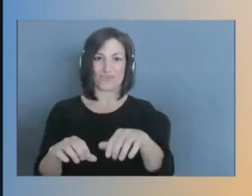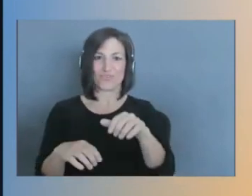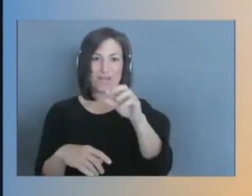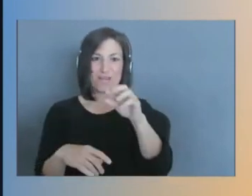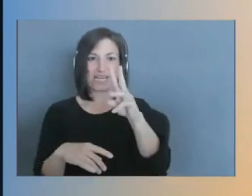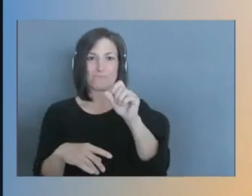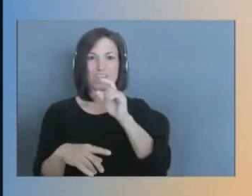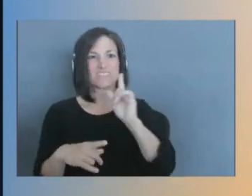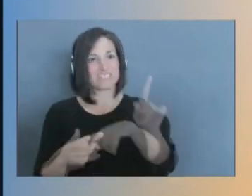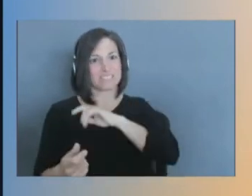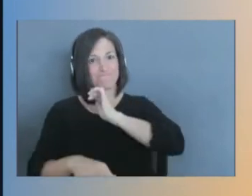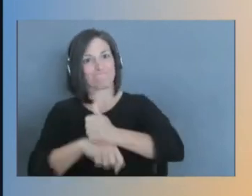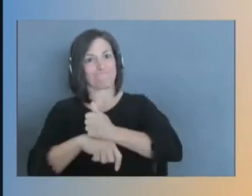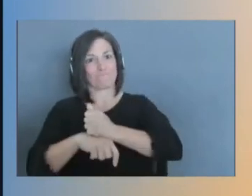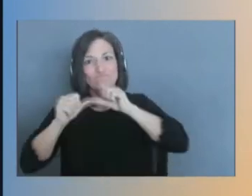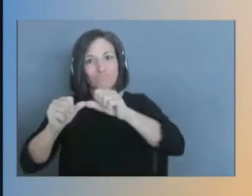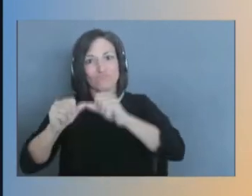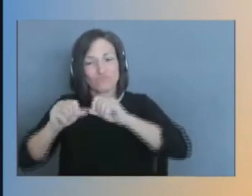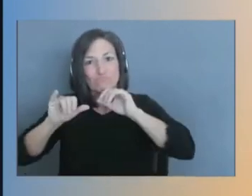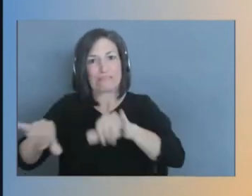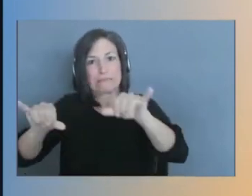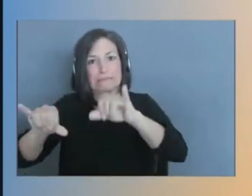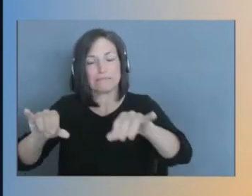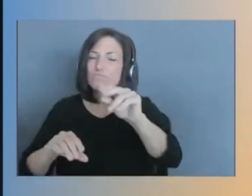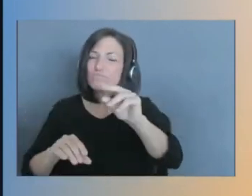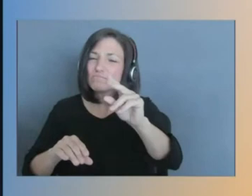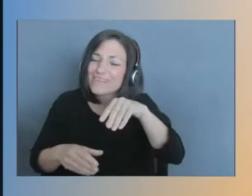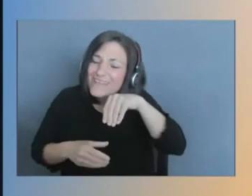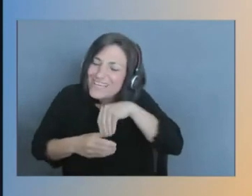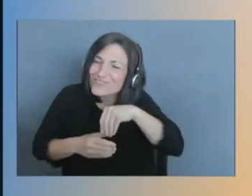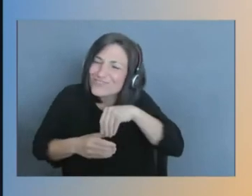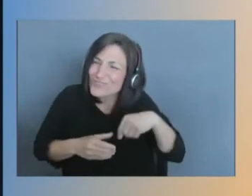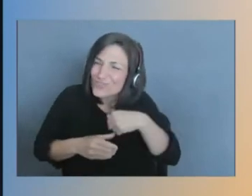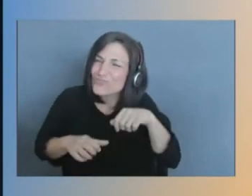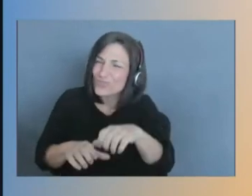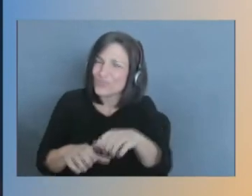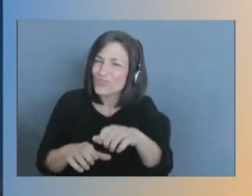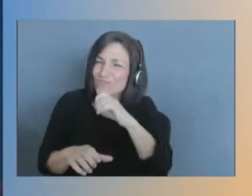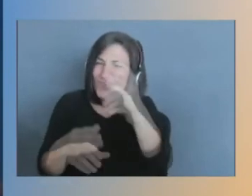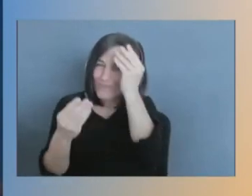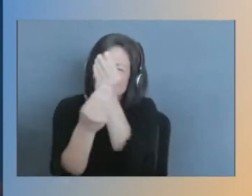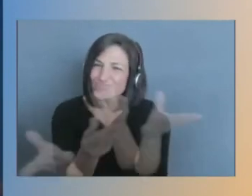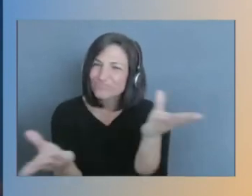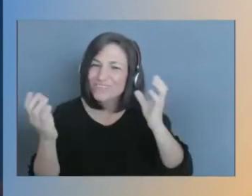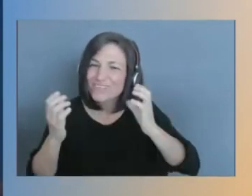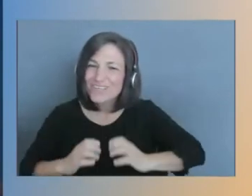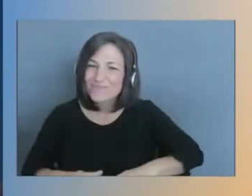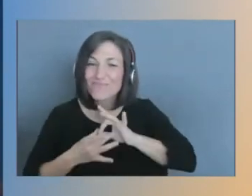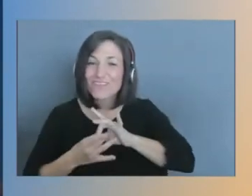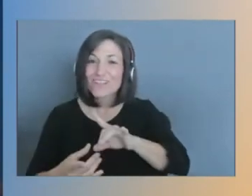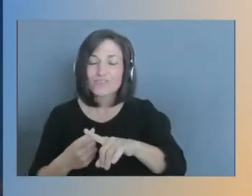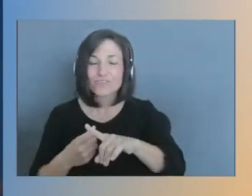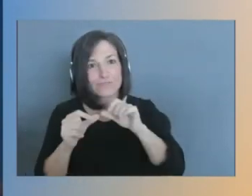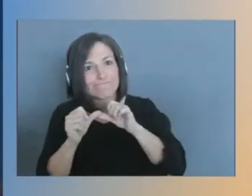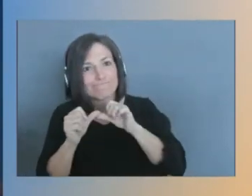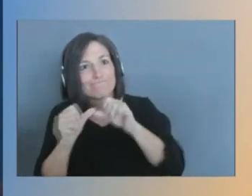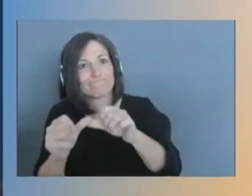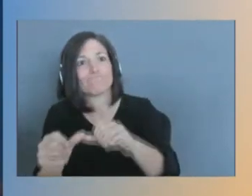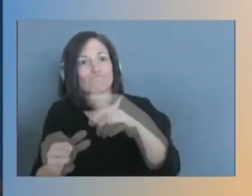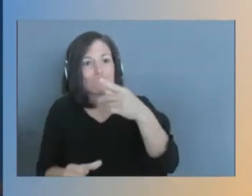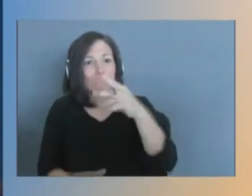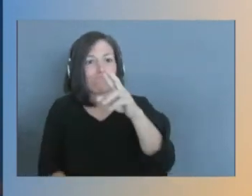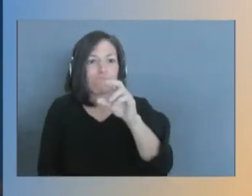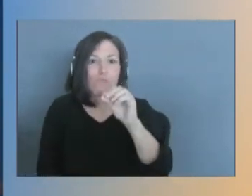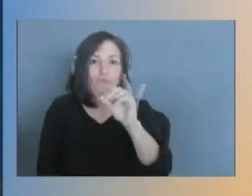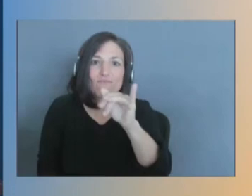And in fact, we do a lot internally that we don't get to share with our customers about how much continued profiling and optimization that we do after